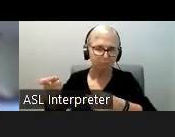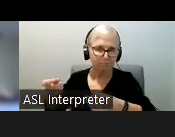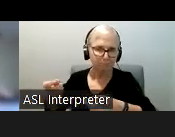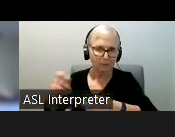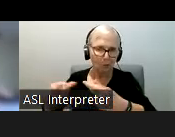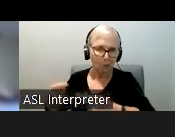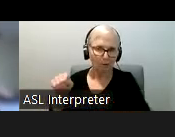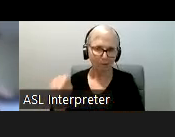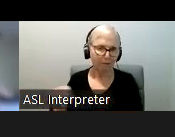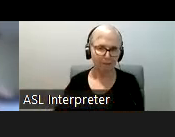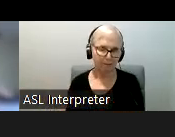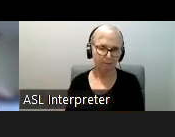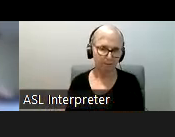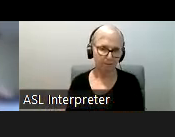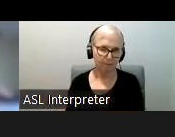hurt them?